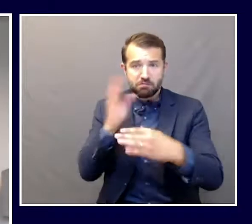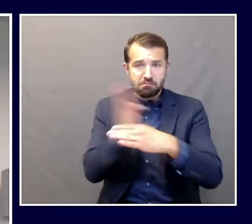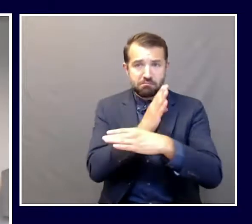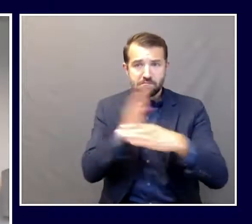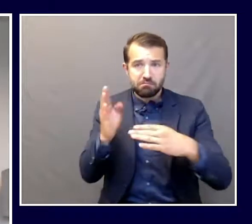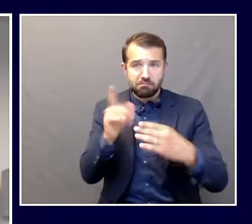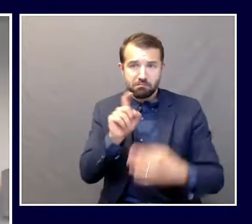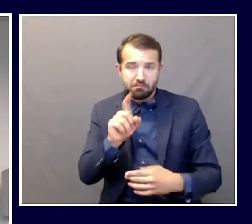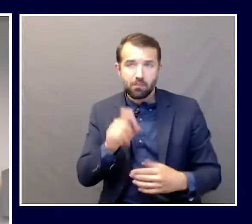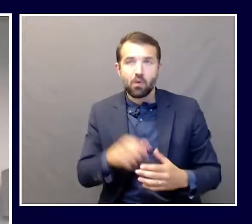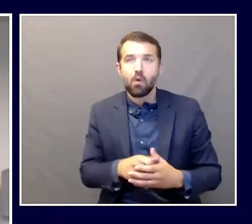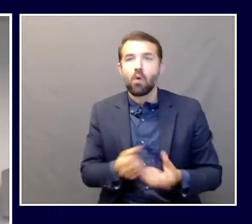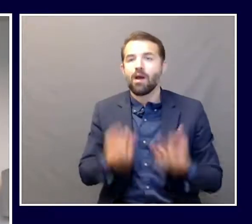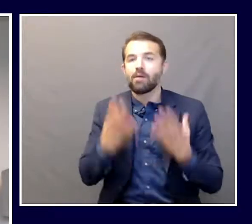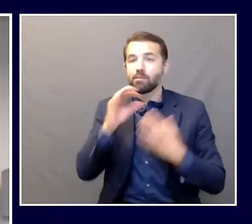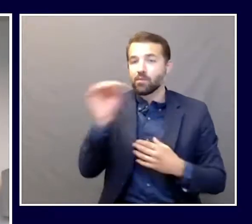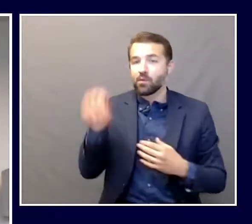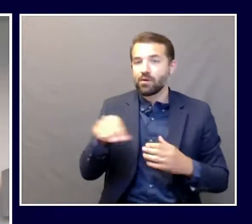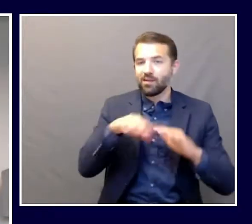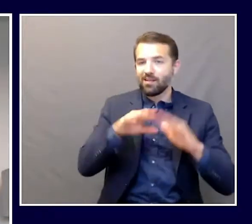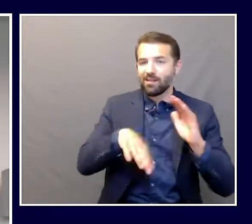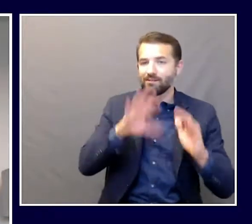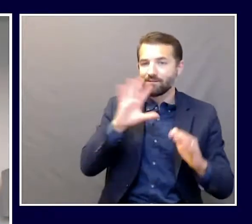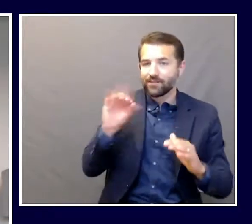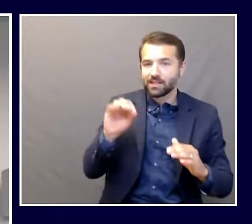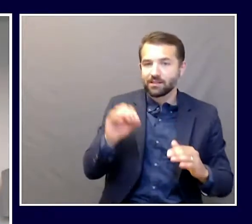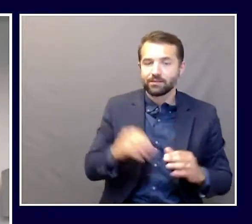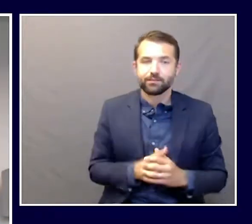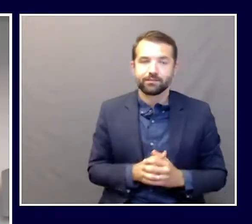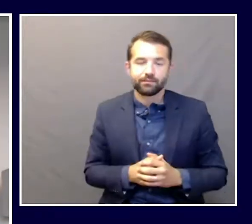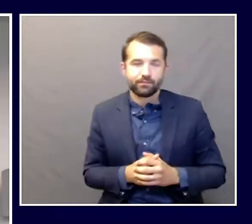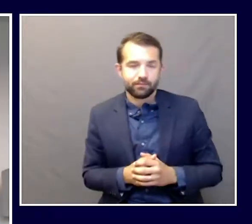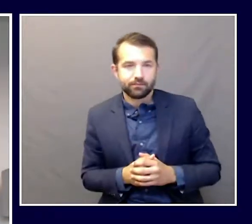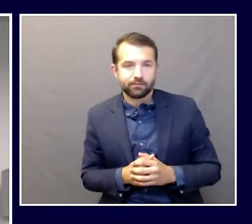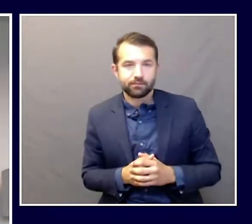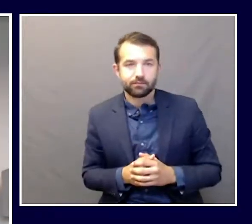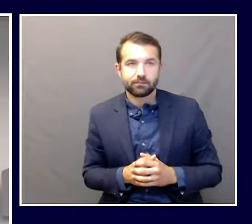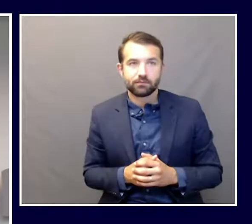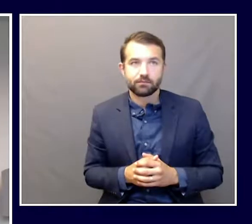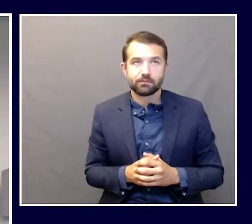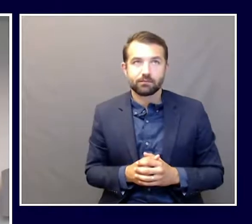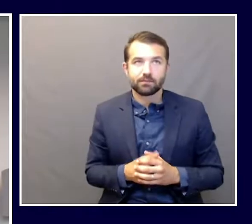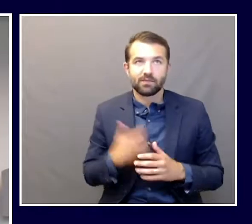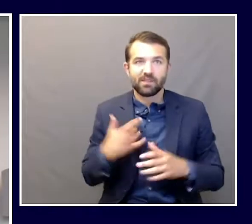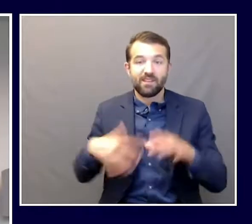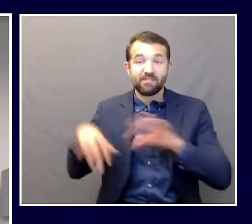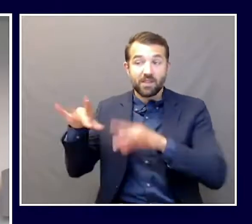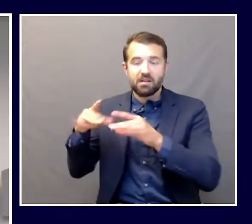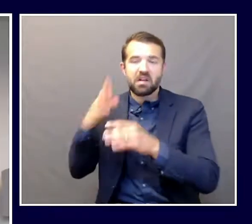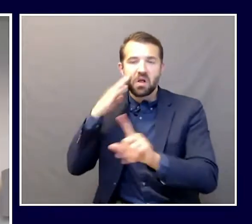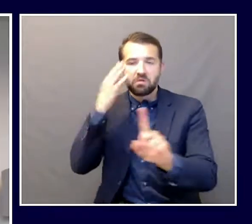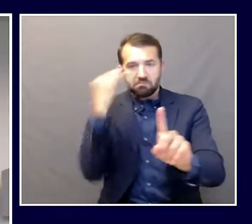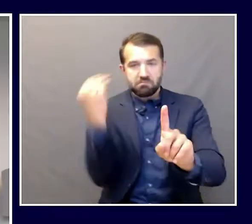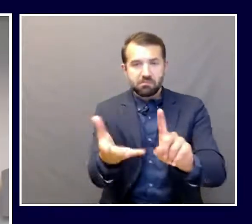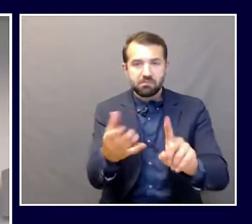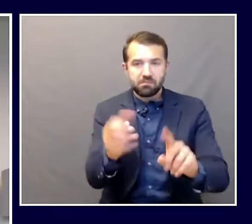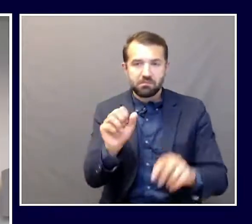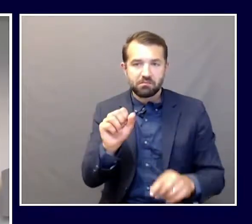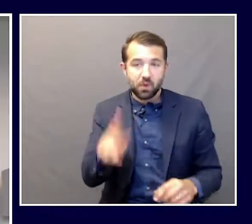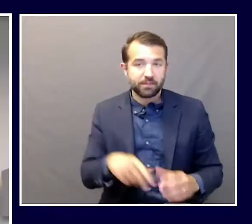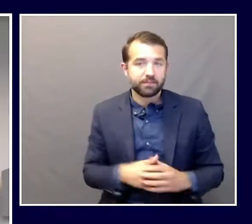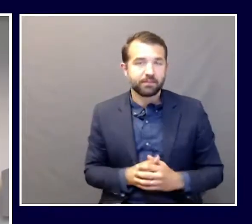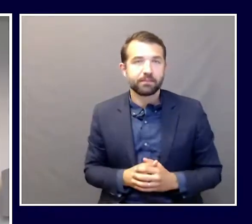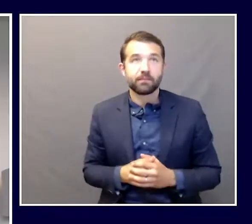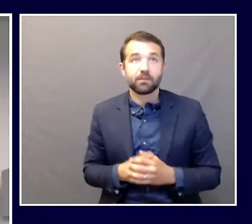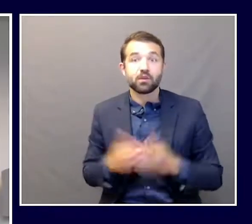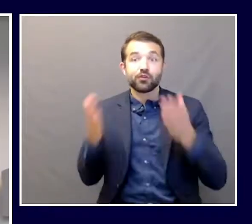say, 50? Yeah, I can get those breakdowns for you, but in general, you're right. The